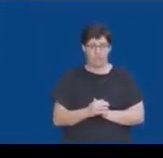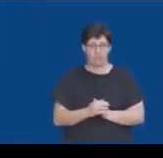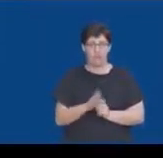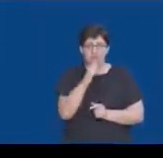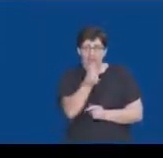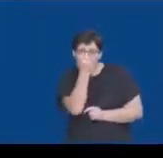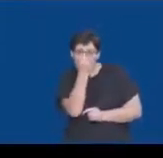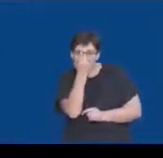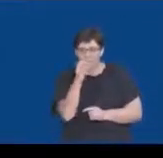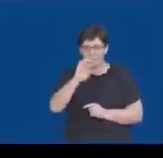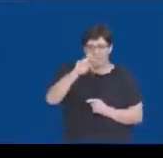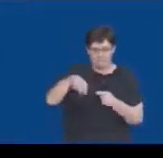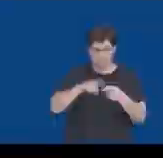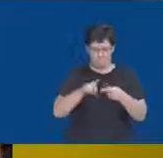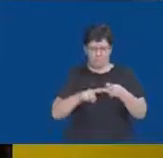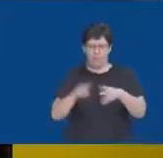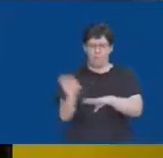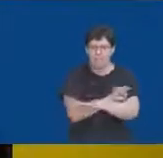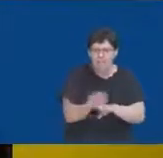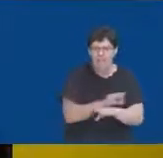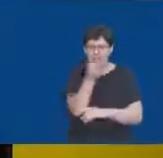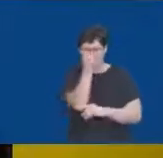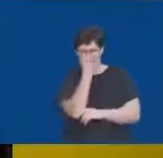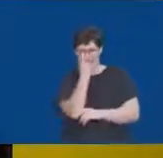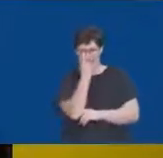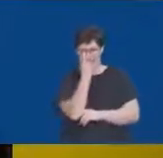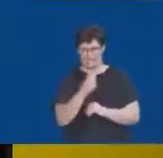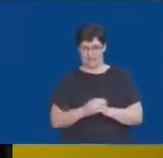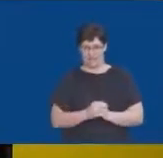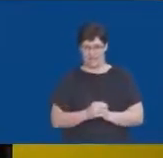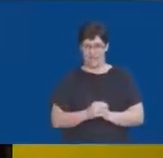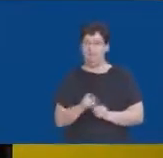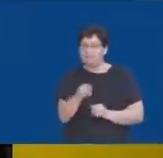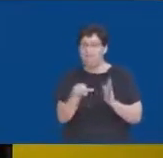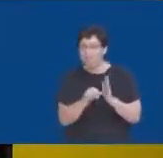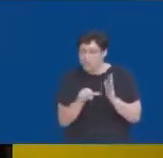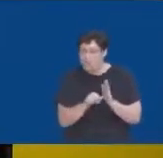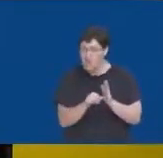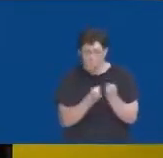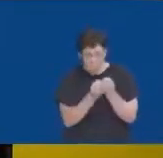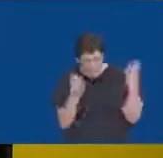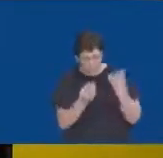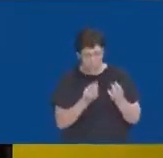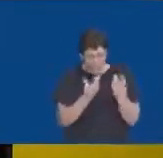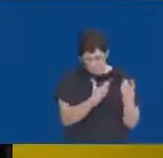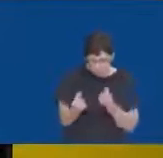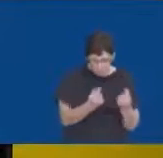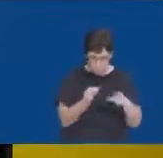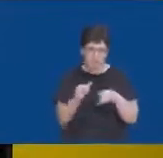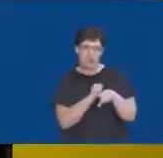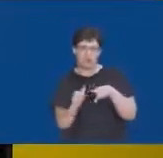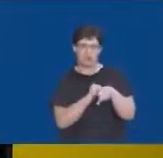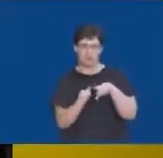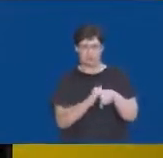Interpreting maps and plans, okay? It's important that you go through these, as many as you can. You know, we